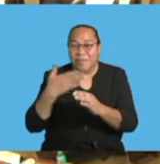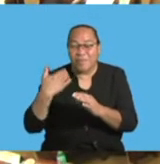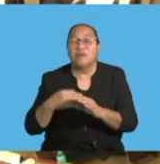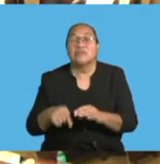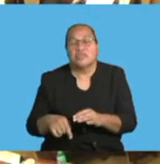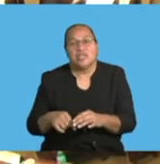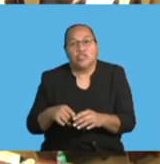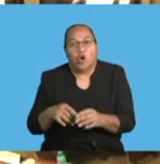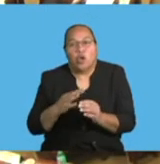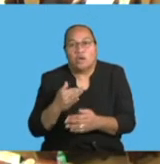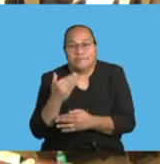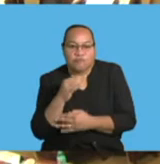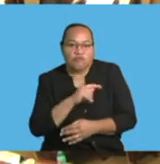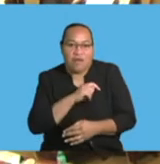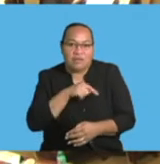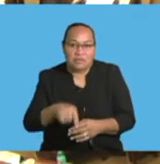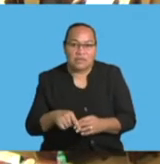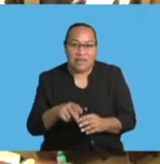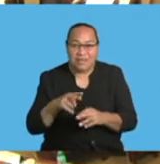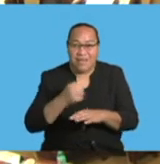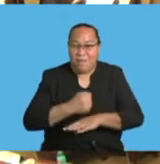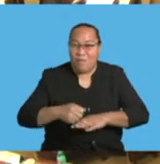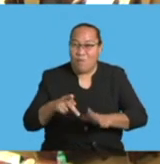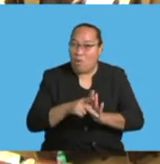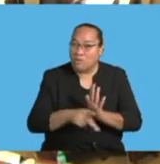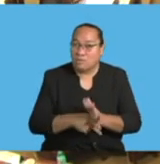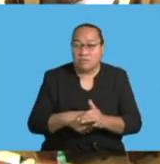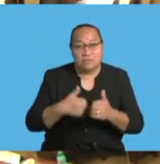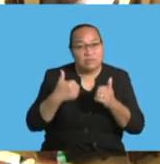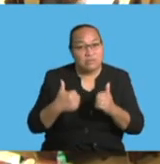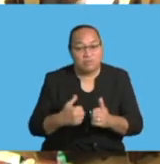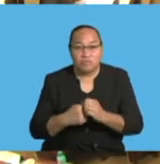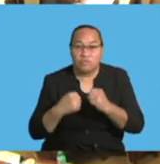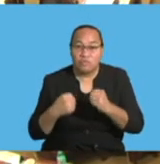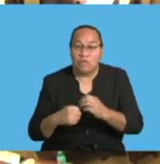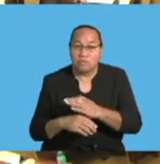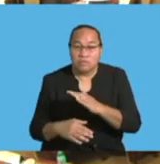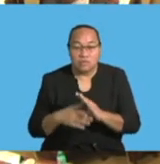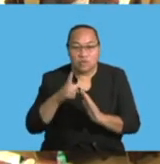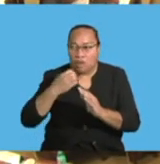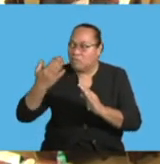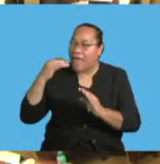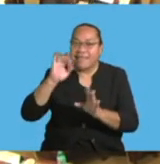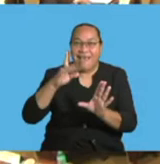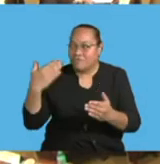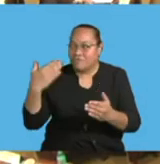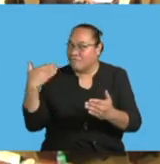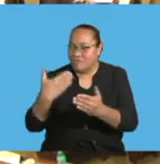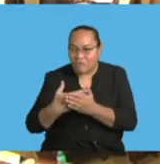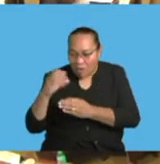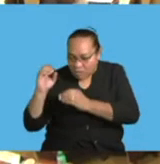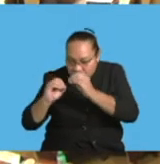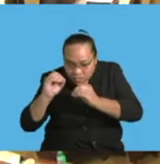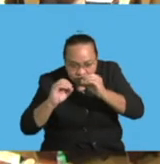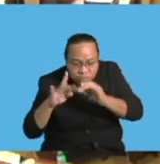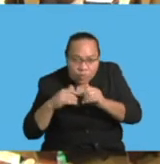sir, which we've continuously said, and of course they've again validated the fact that we've been growing for the past 10 years. There's no doubt, Mr. Speaker,